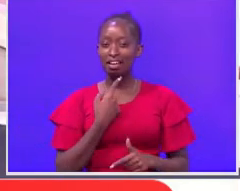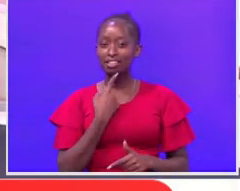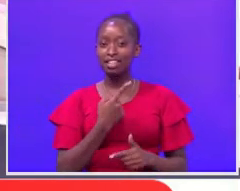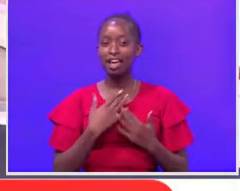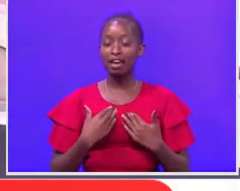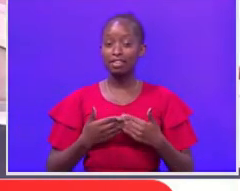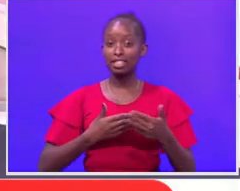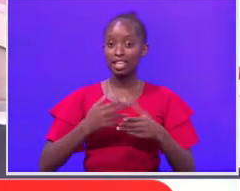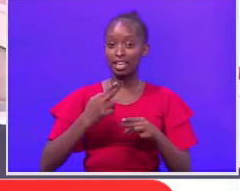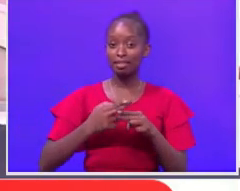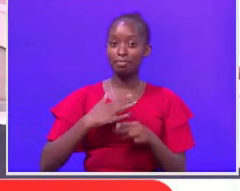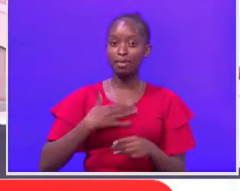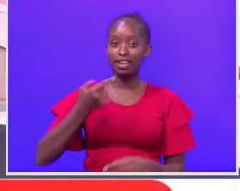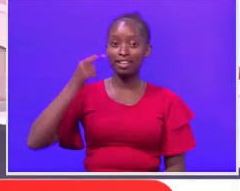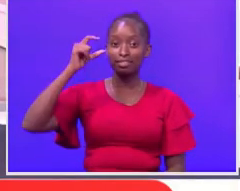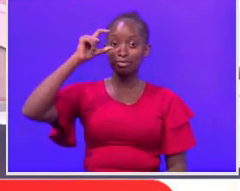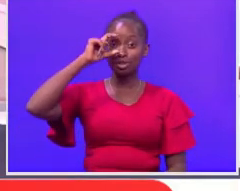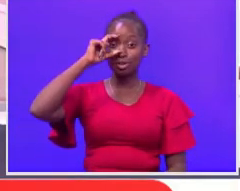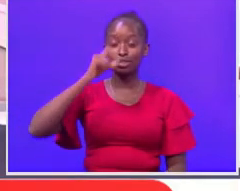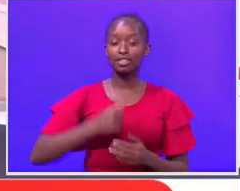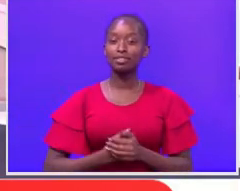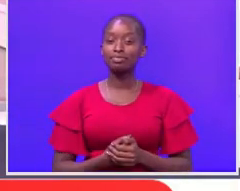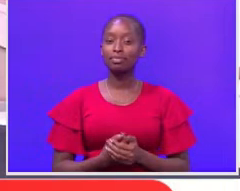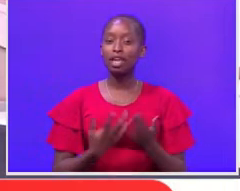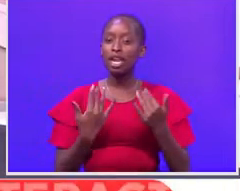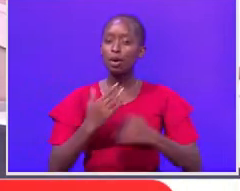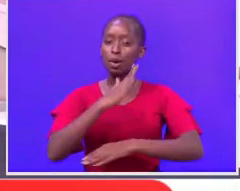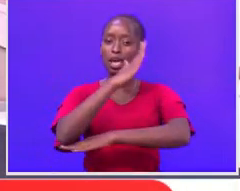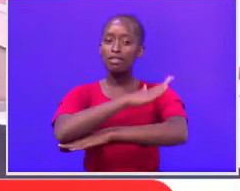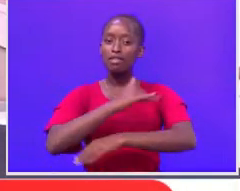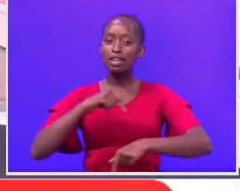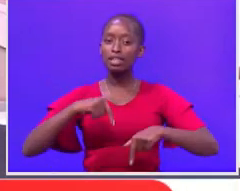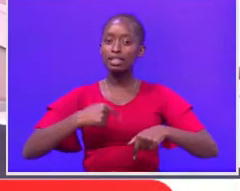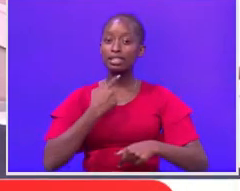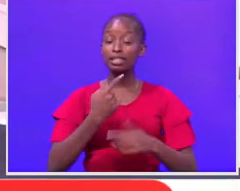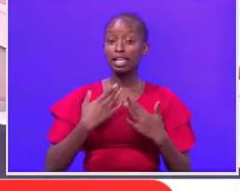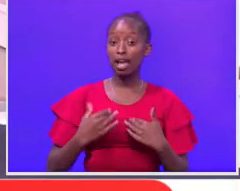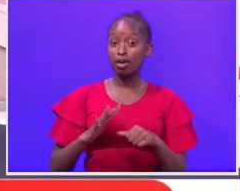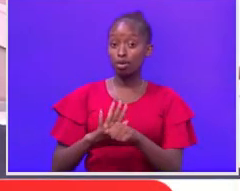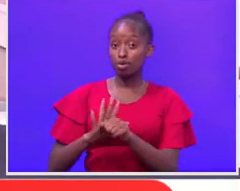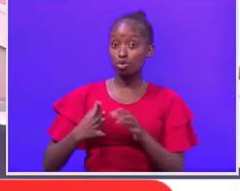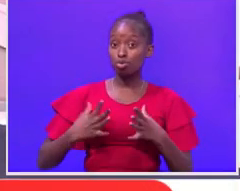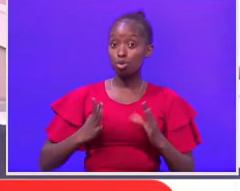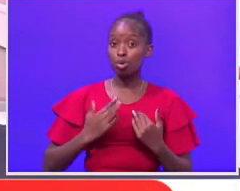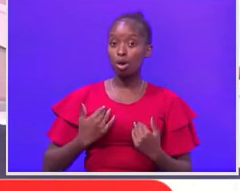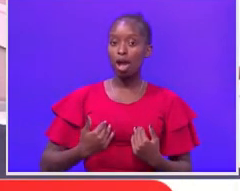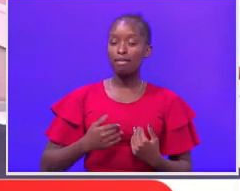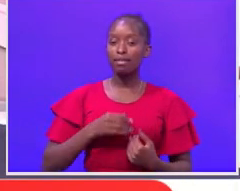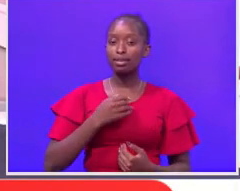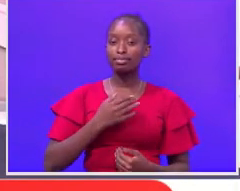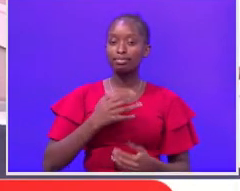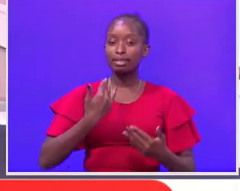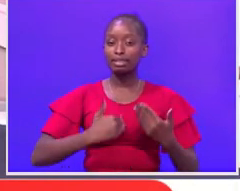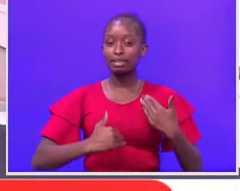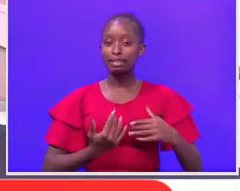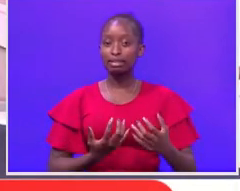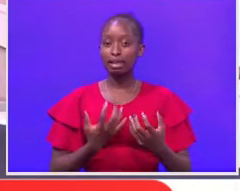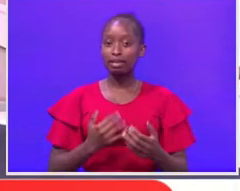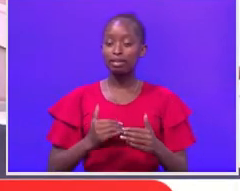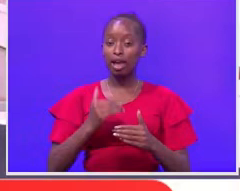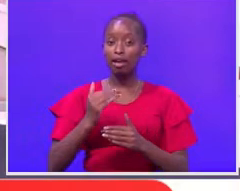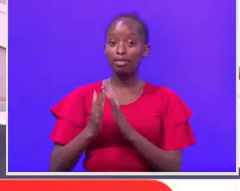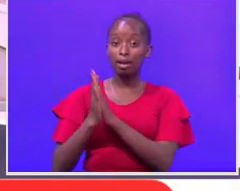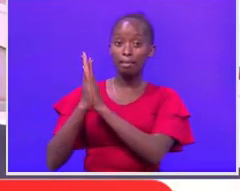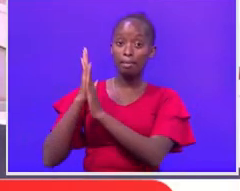George Maringa. This evening, several people are feared to be seriously injured after a Kenyatta University bus and a